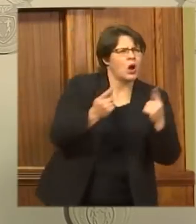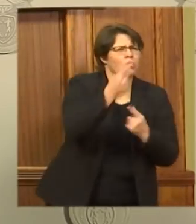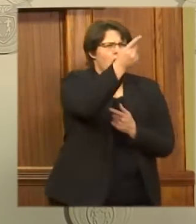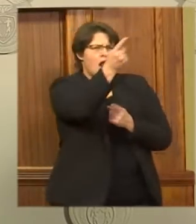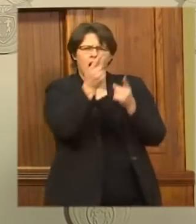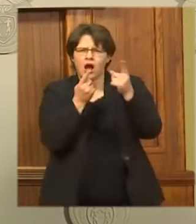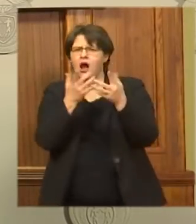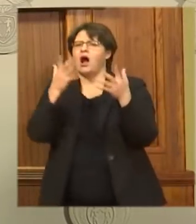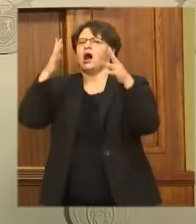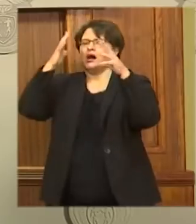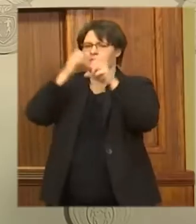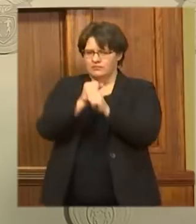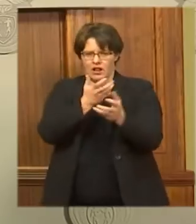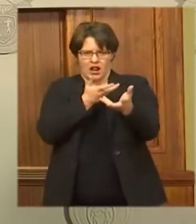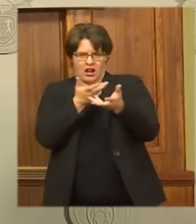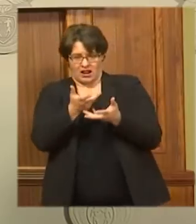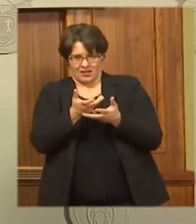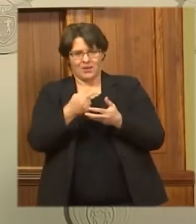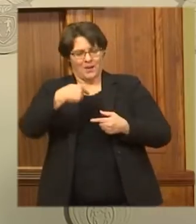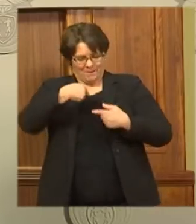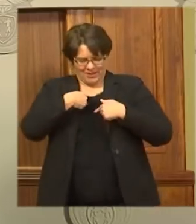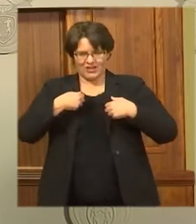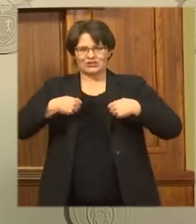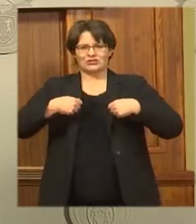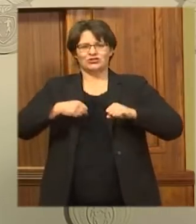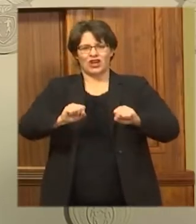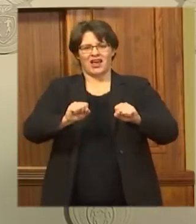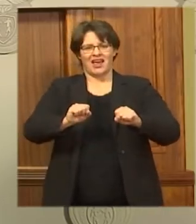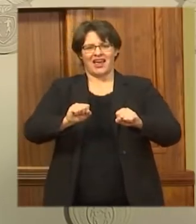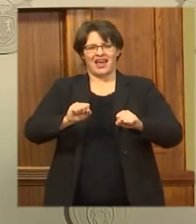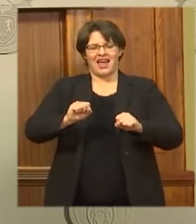chair of the African Union, we are